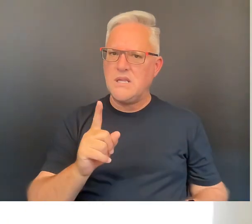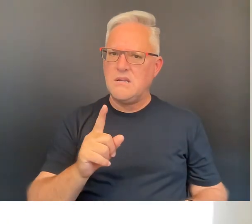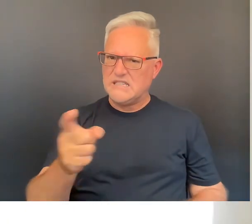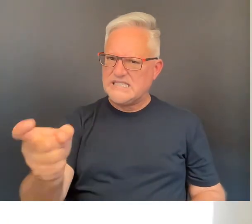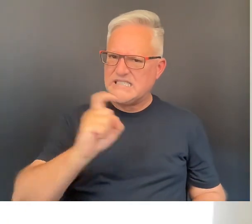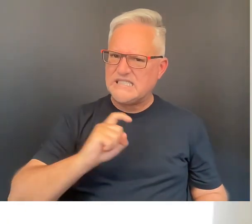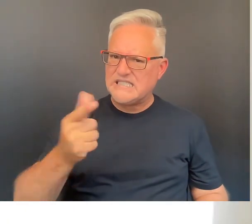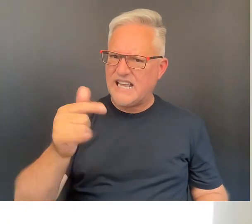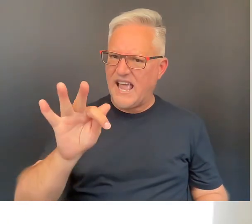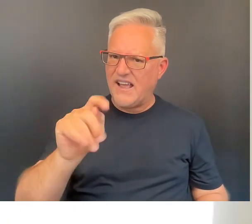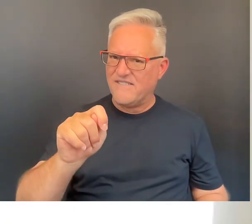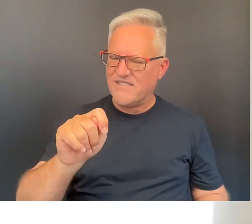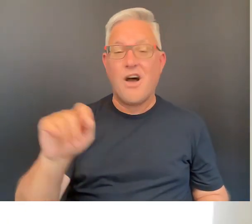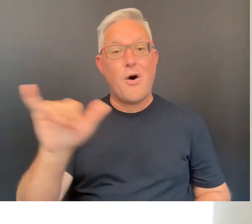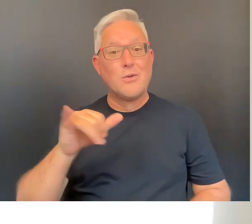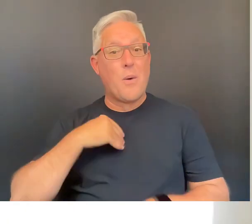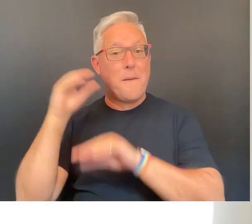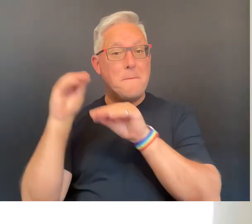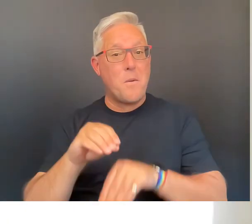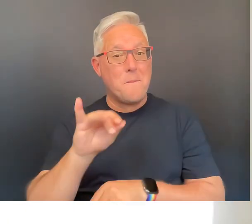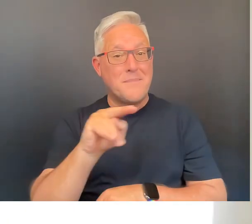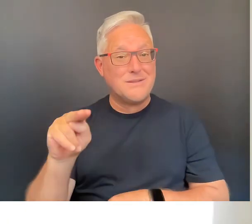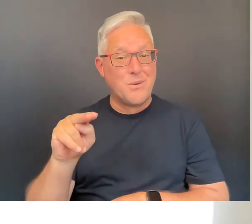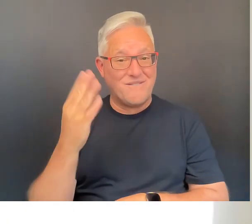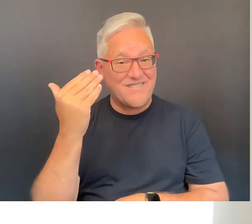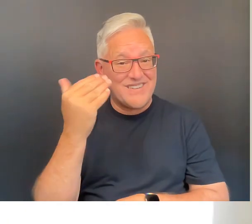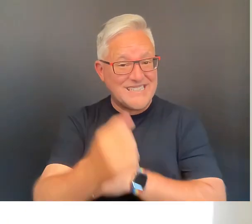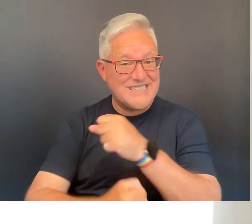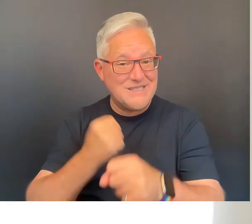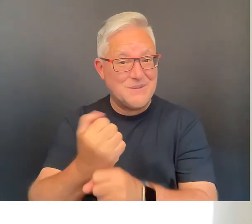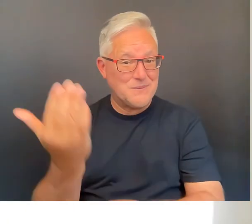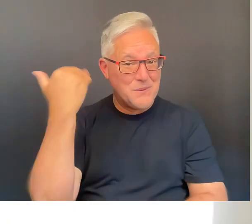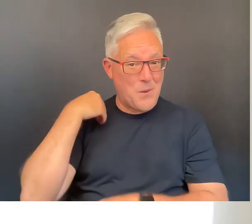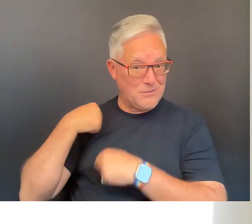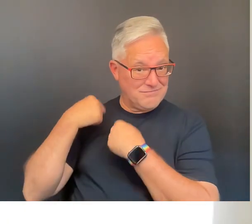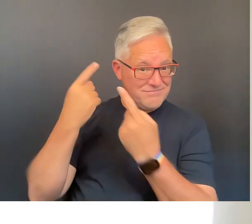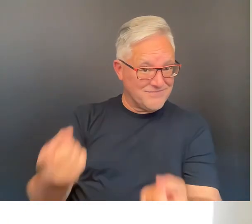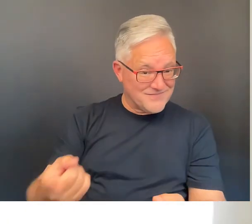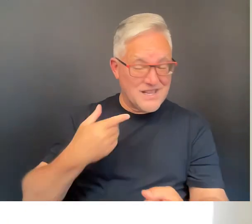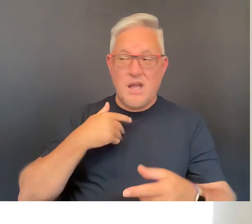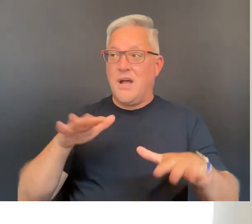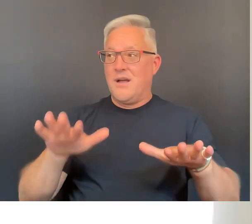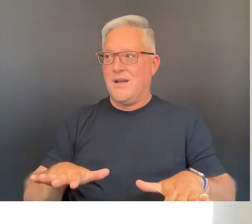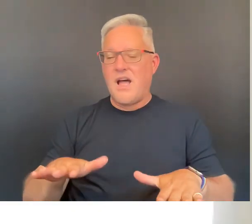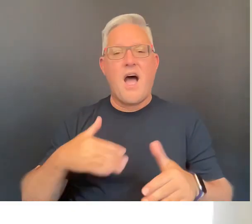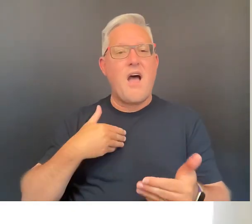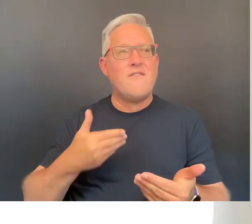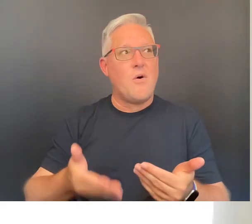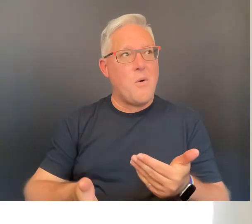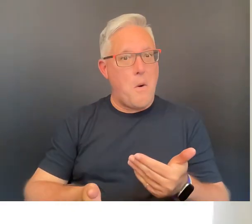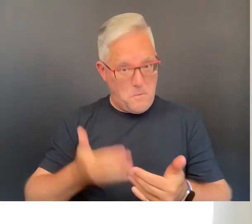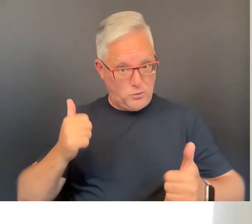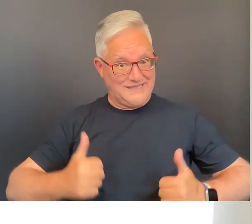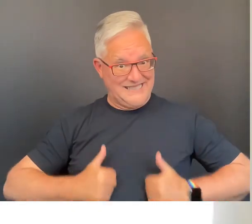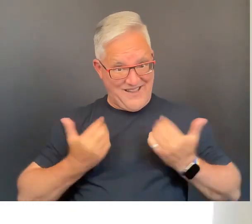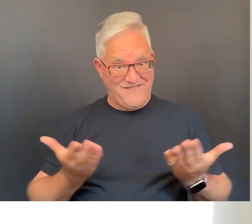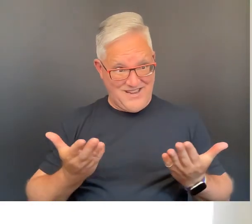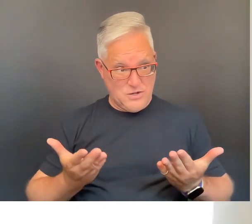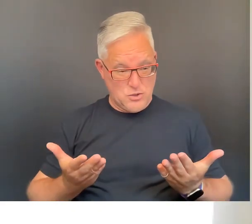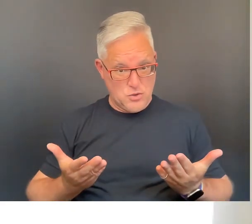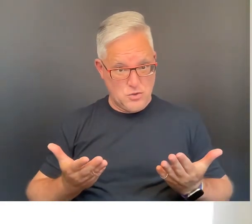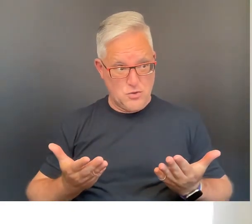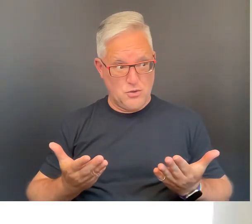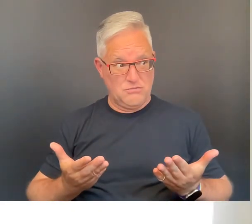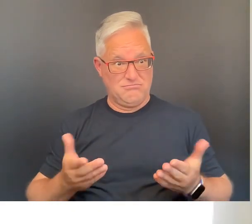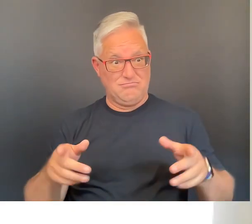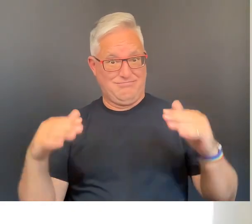work, also moving to Minnesota. I've now been here 15 years, so I am finding I have almost lived here equally as long as I